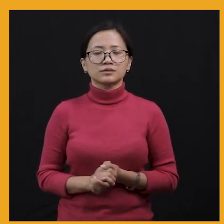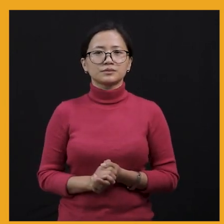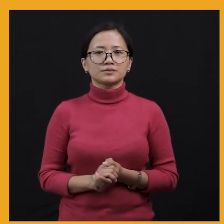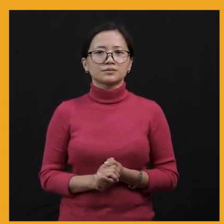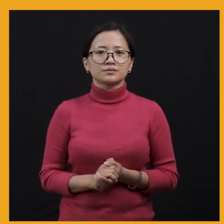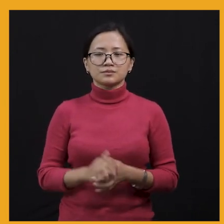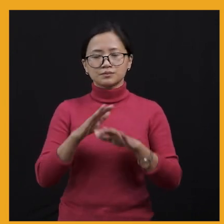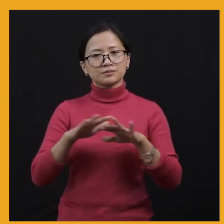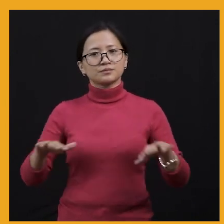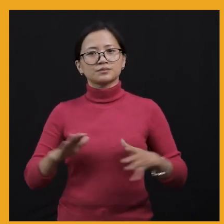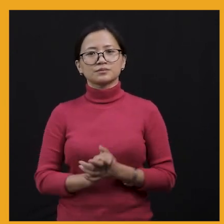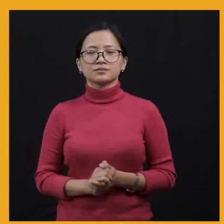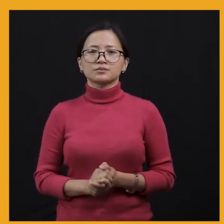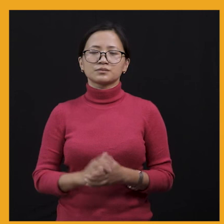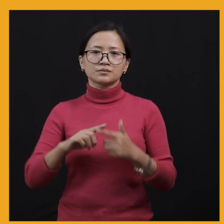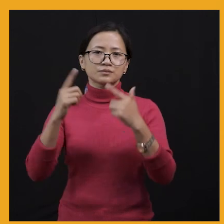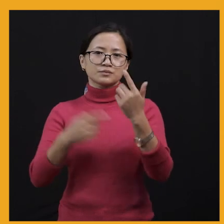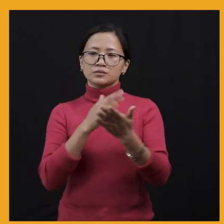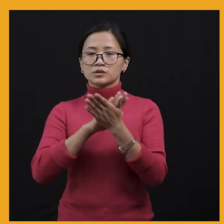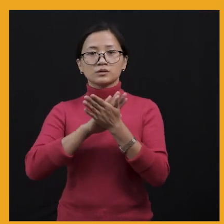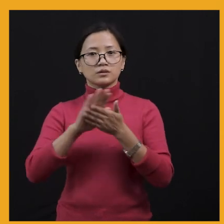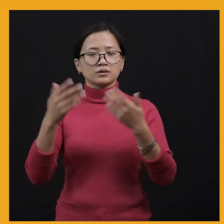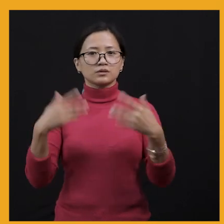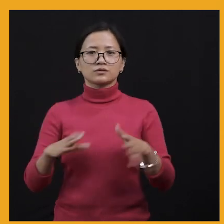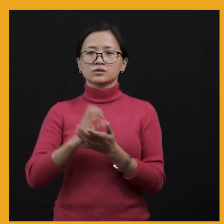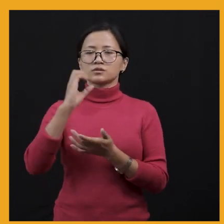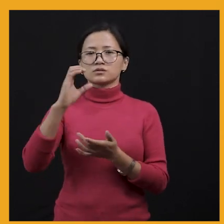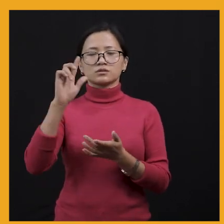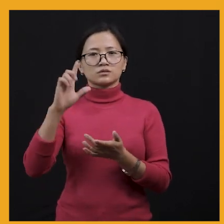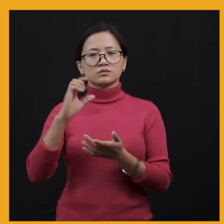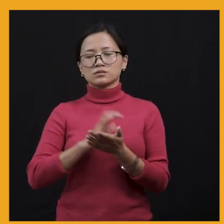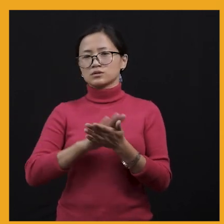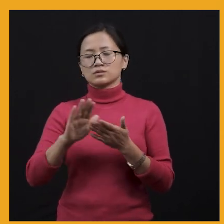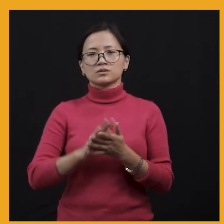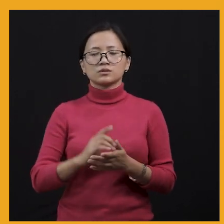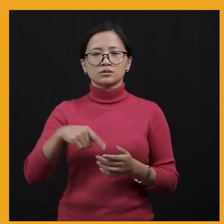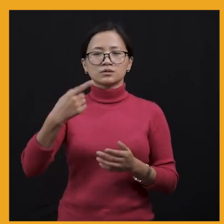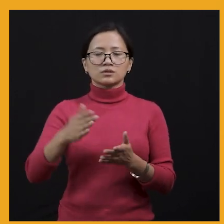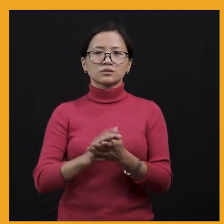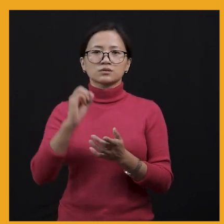Okay? So students, that comes to the end of this chapter. In our next class,